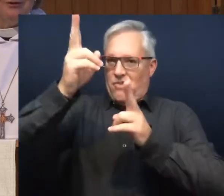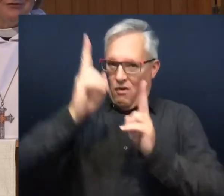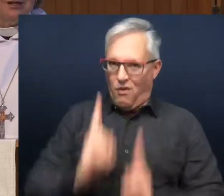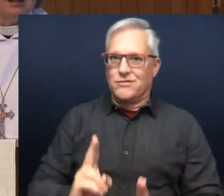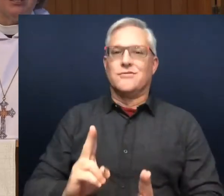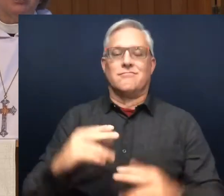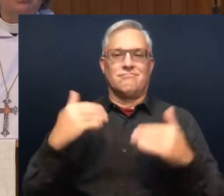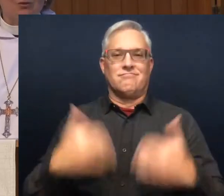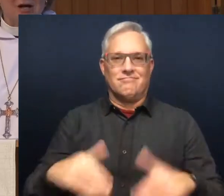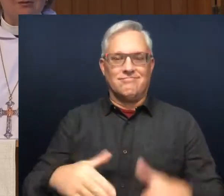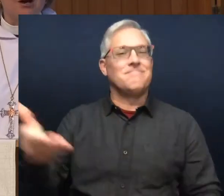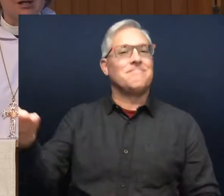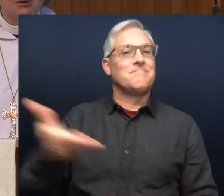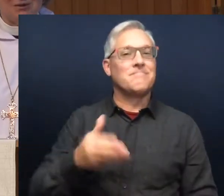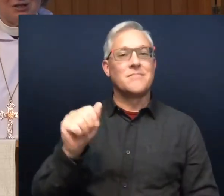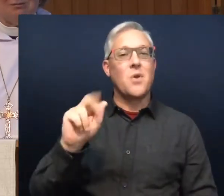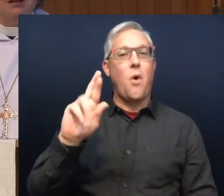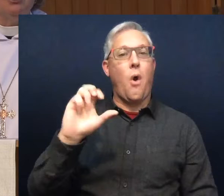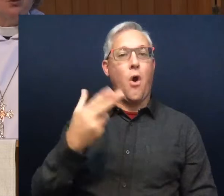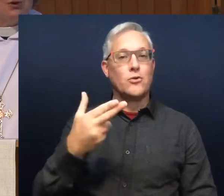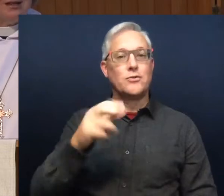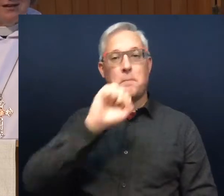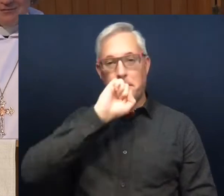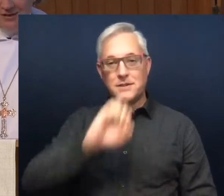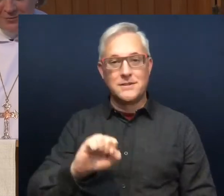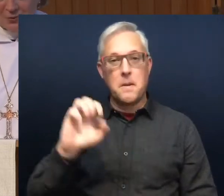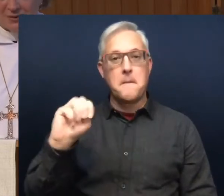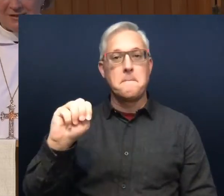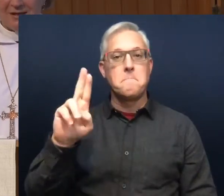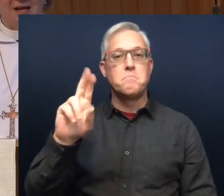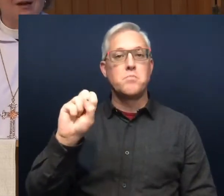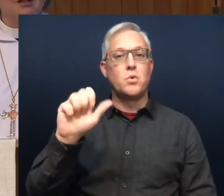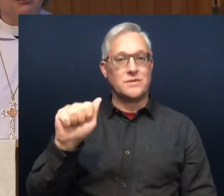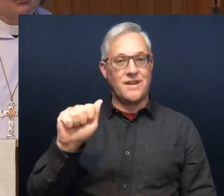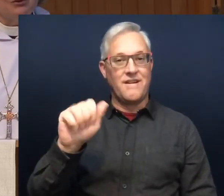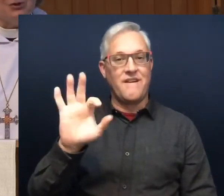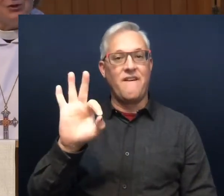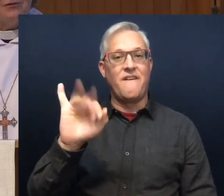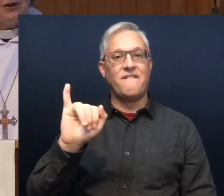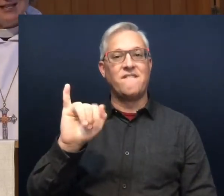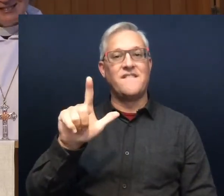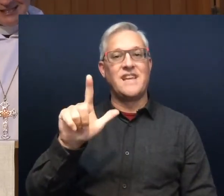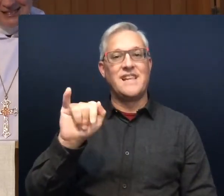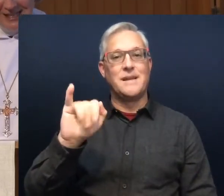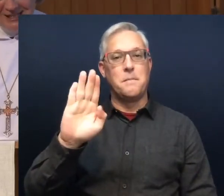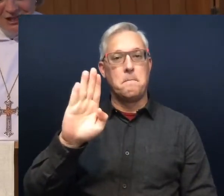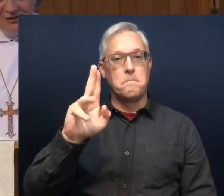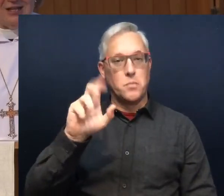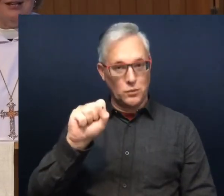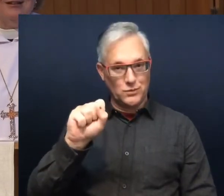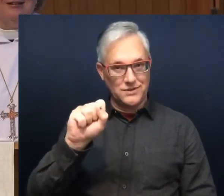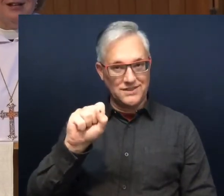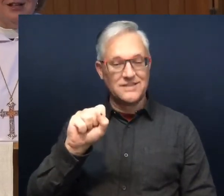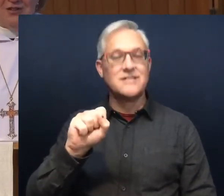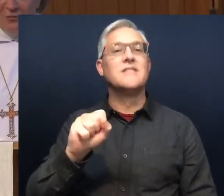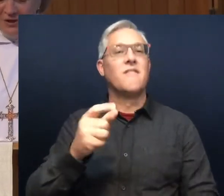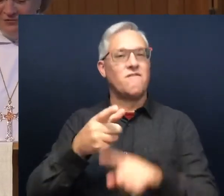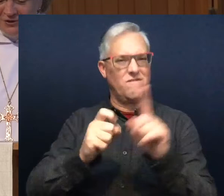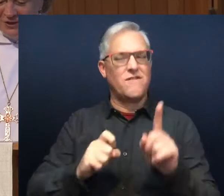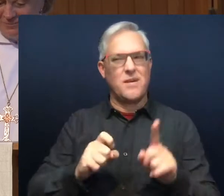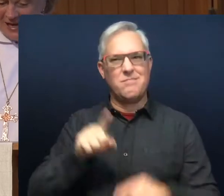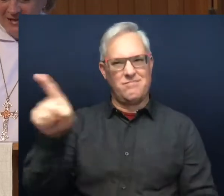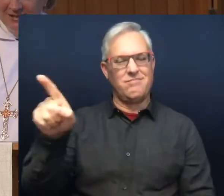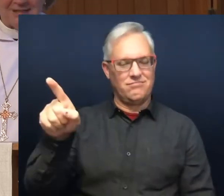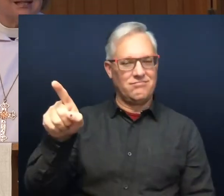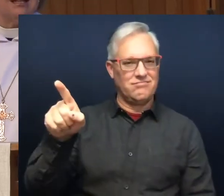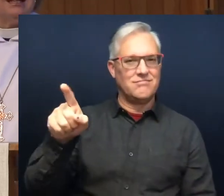and a privilege to welcome Archbishop Musa Filibus of the Lutheran Church of Christ in Nigeria, the